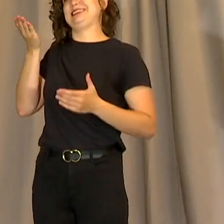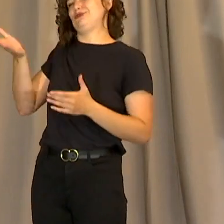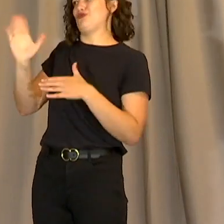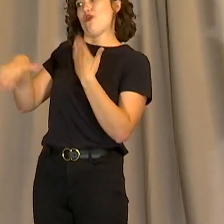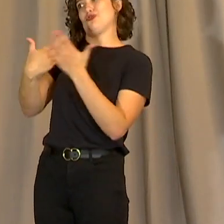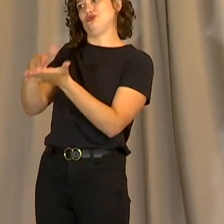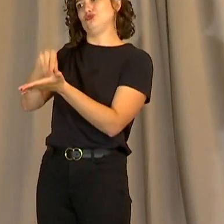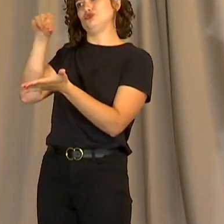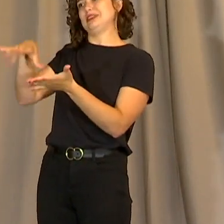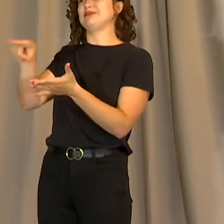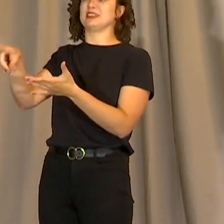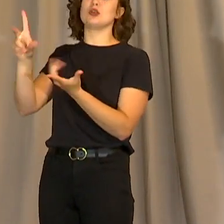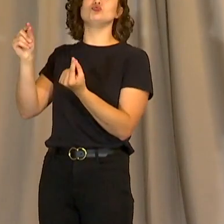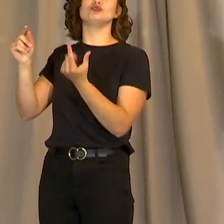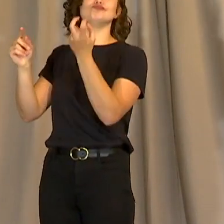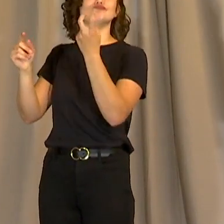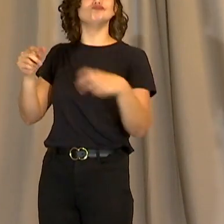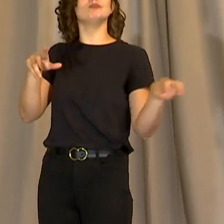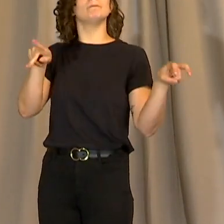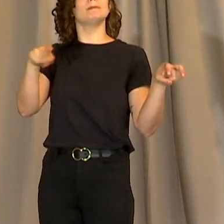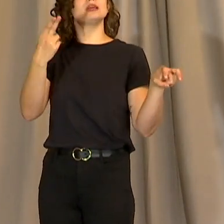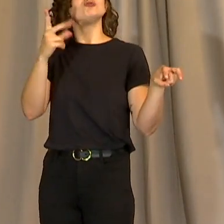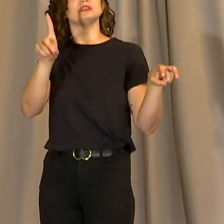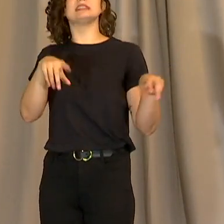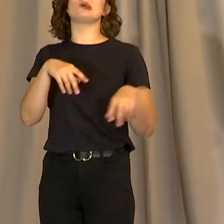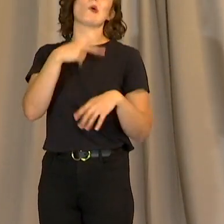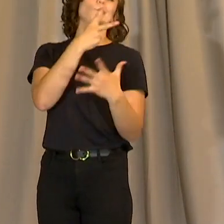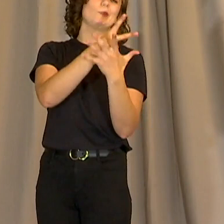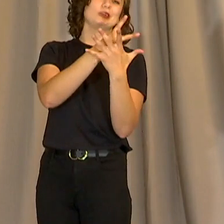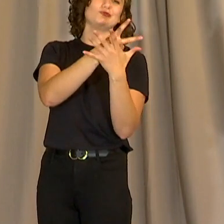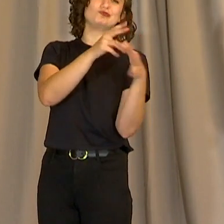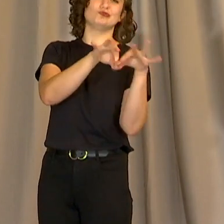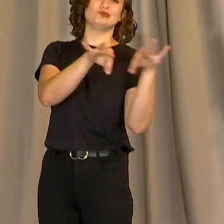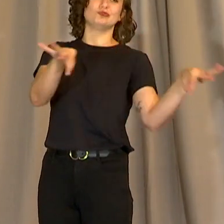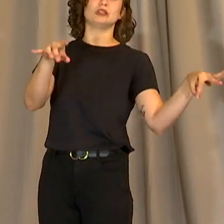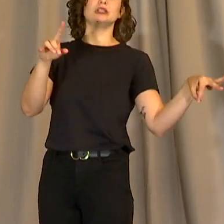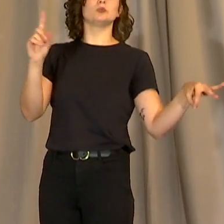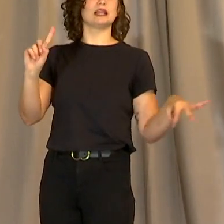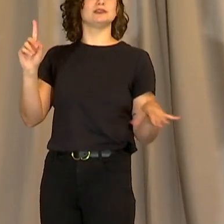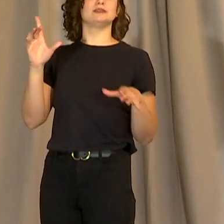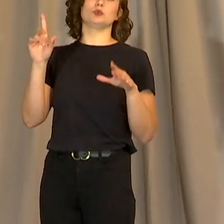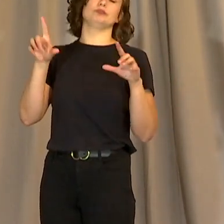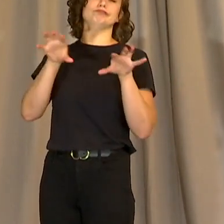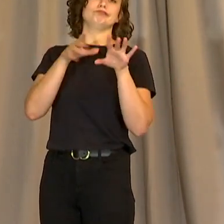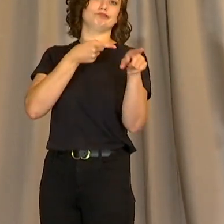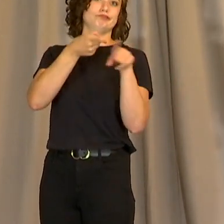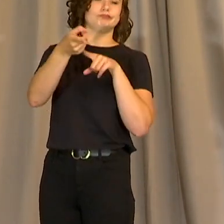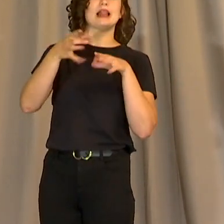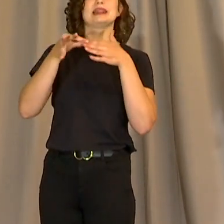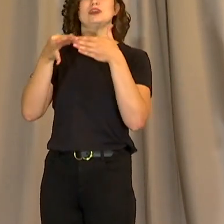a PhD or a master's in leadership. Leader know thyself first, because